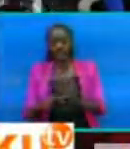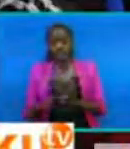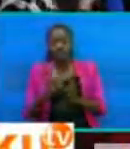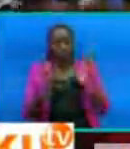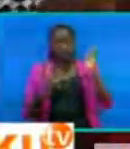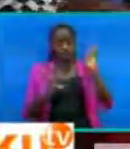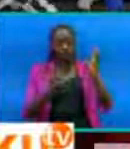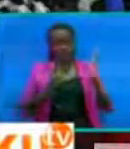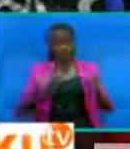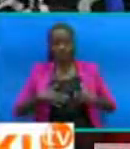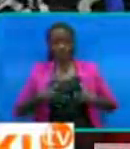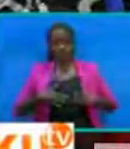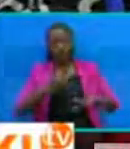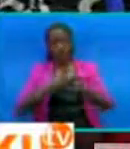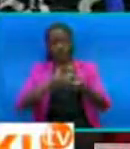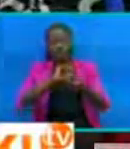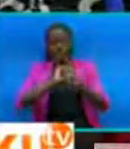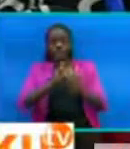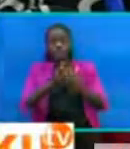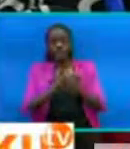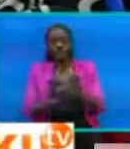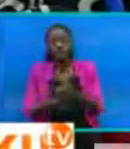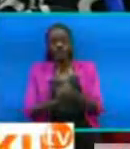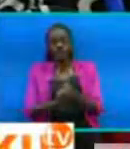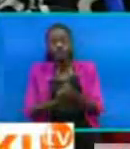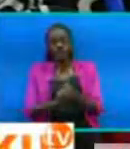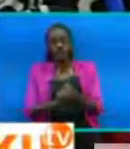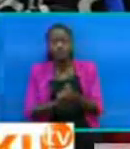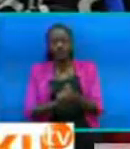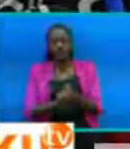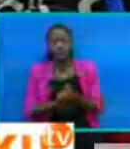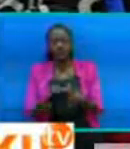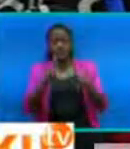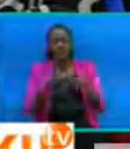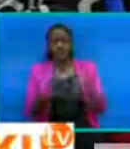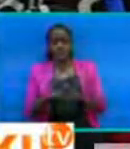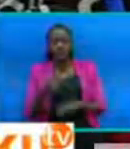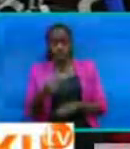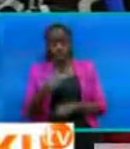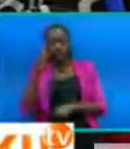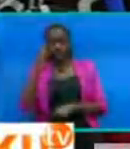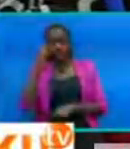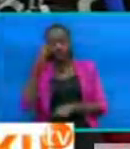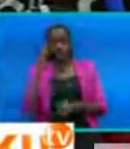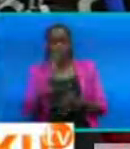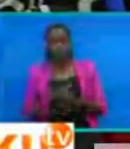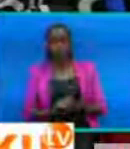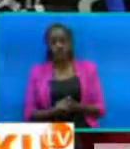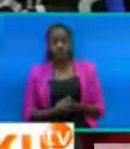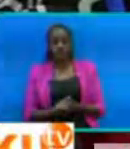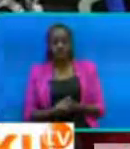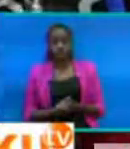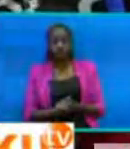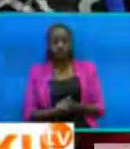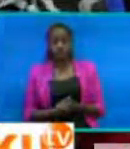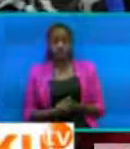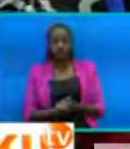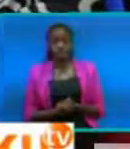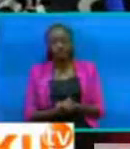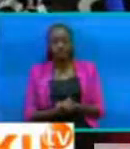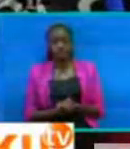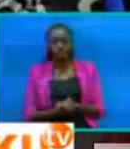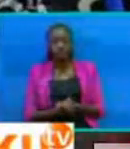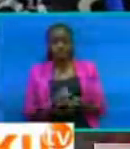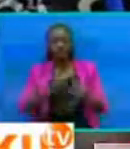some people as a sport, as an electronic sport. And I think it's not a threat, but it's a